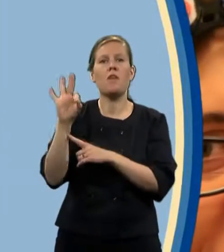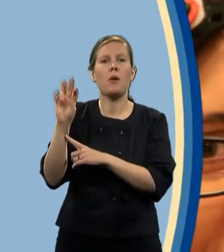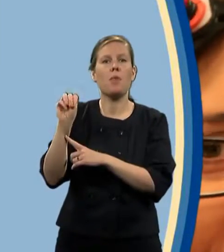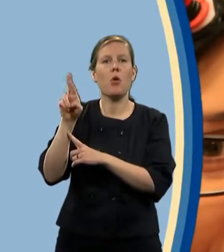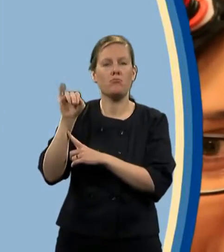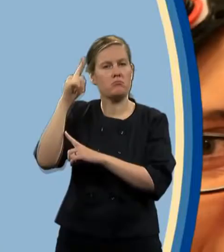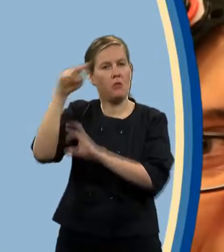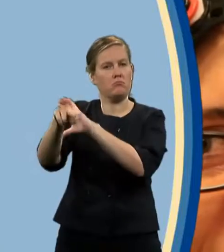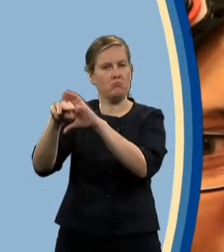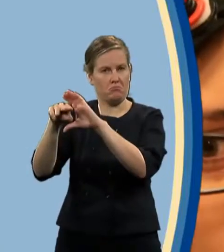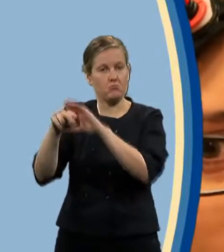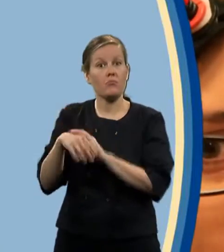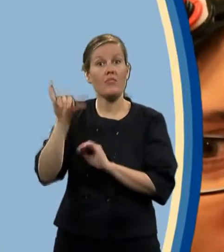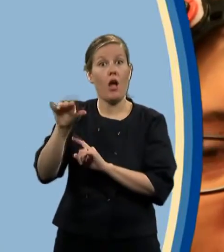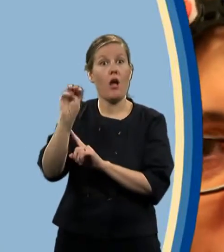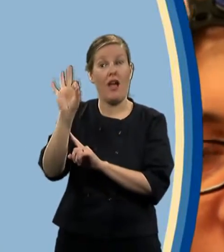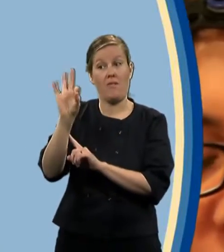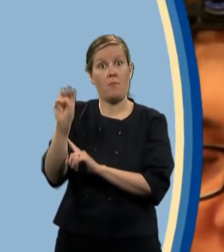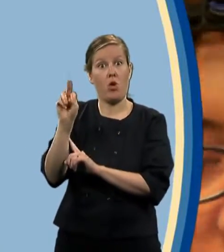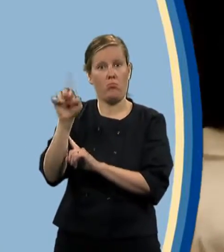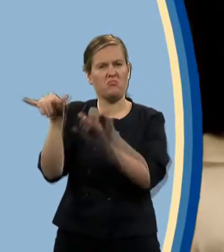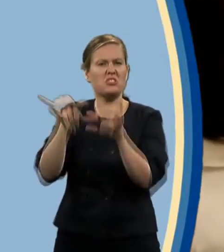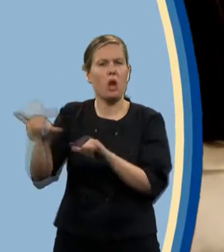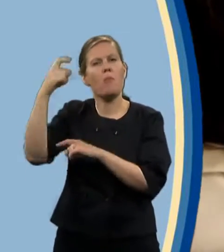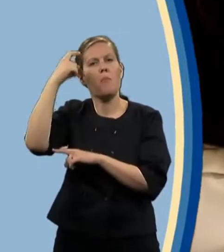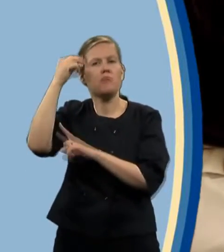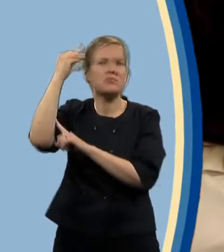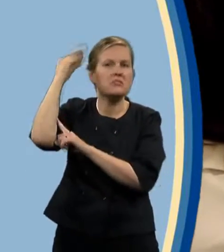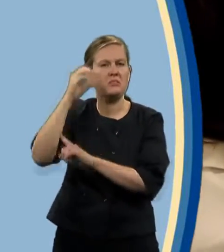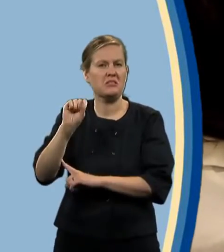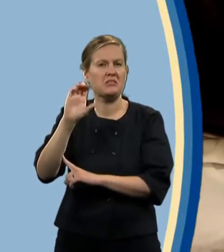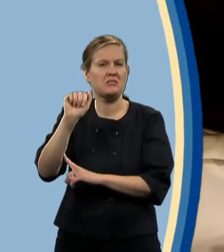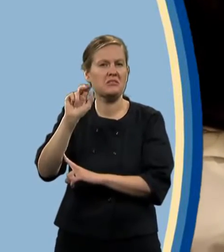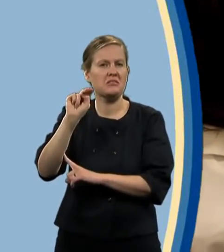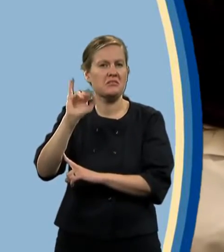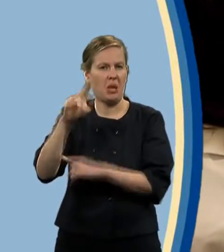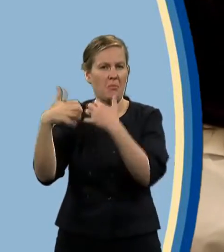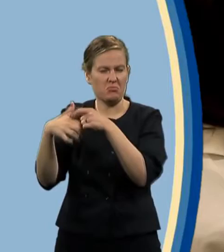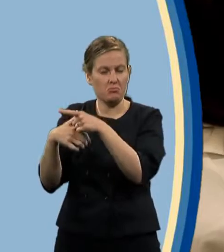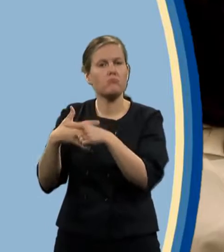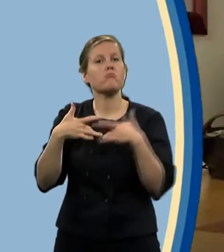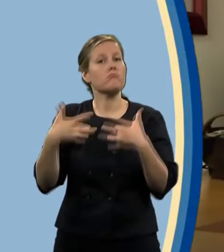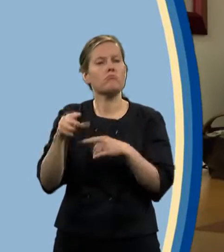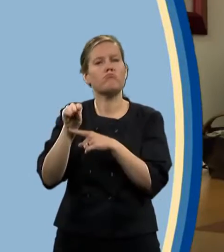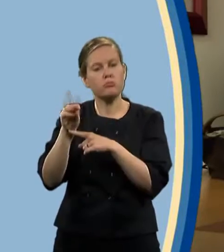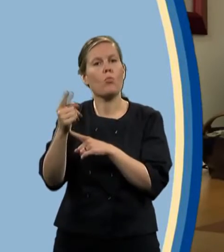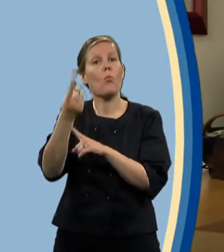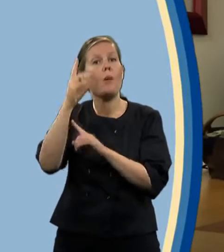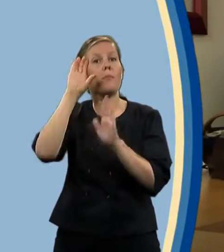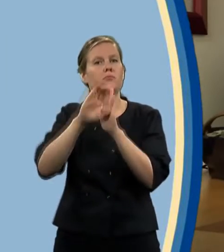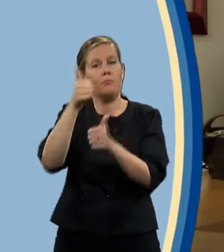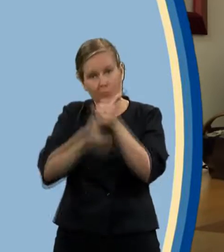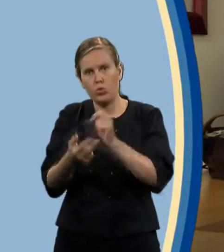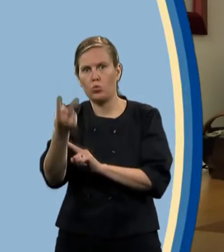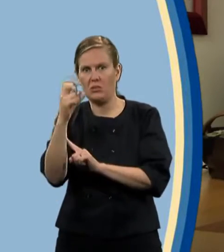So the typical scanning machine takes snapshots of the human brain once every 2 seconds. Now consider